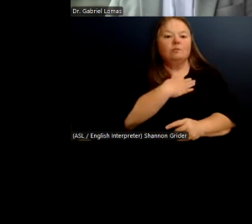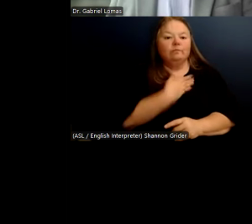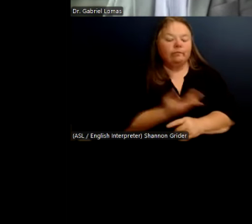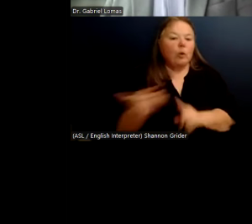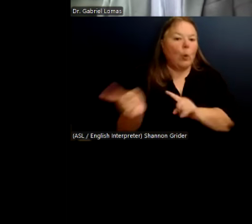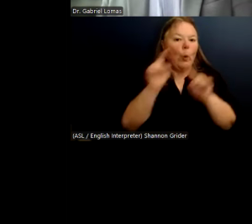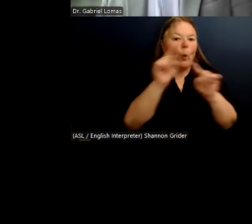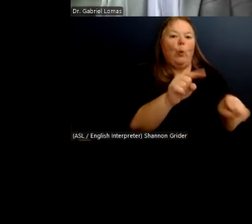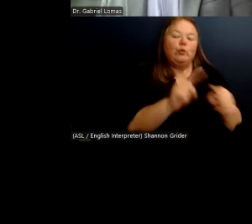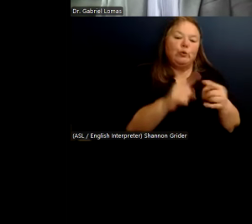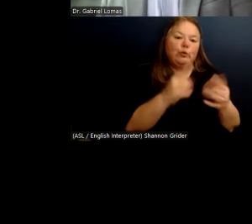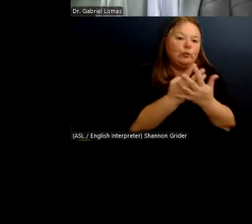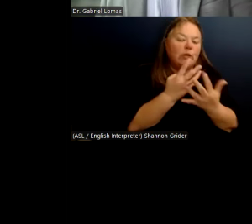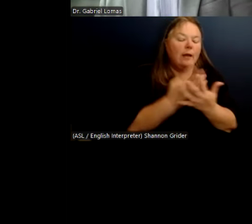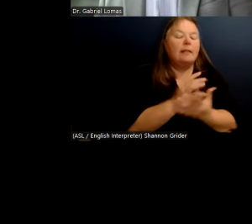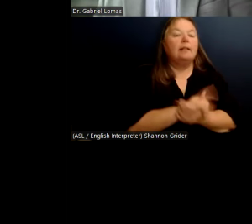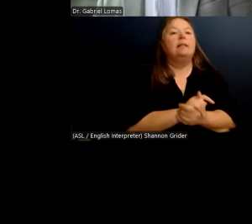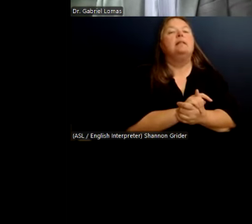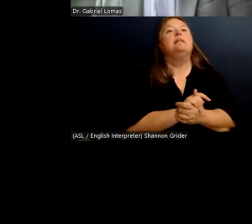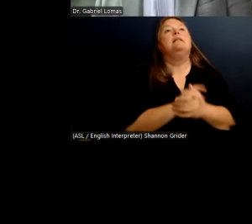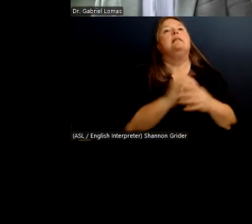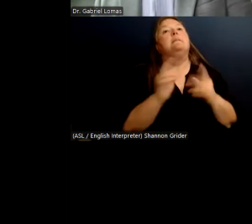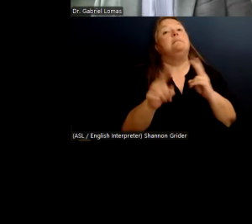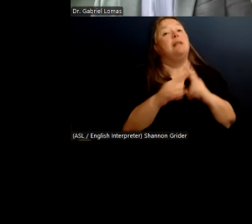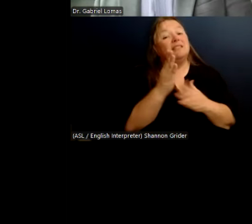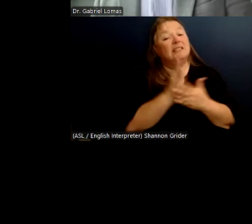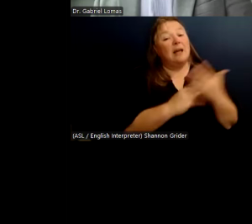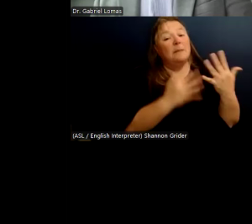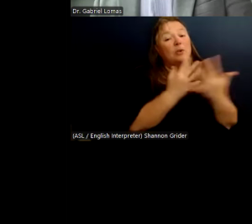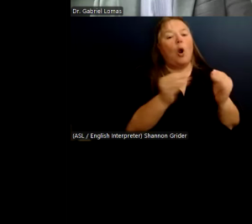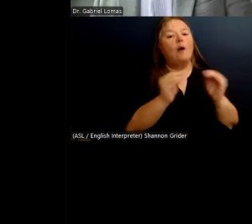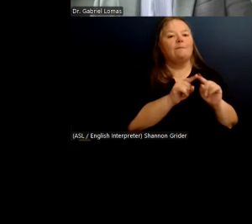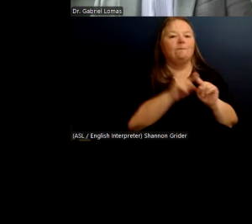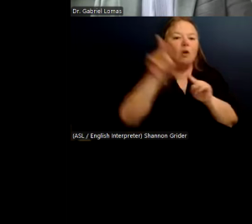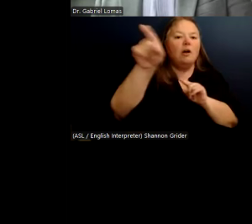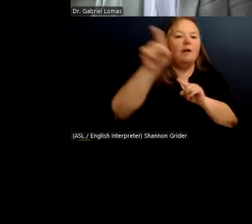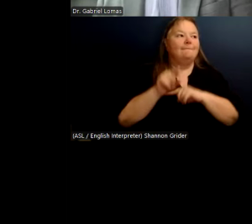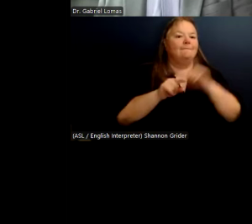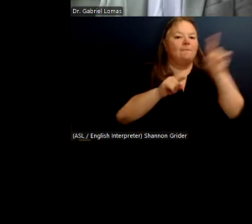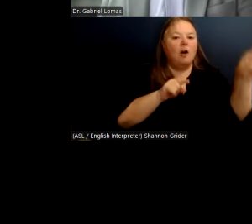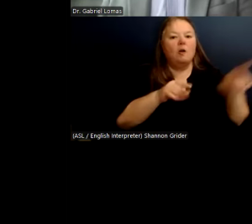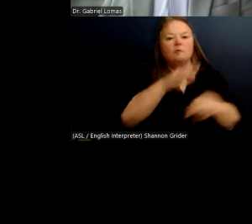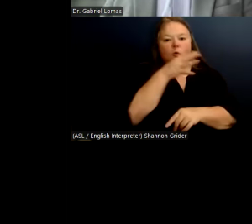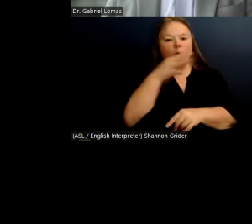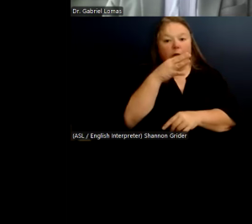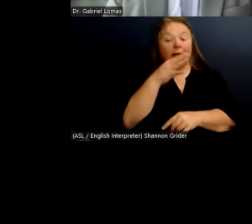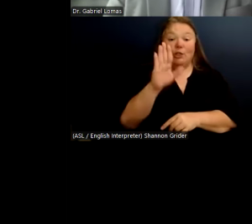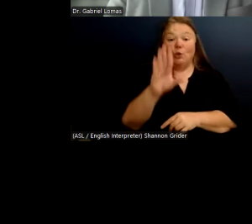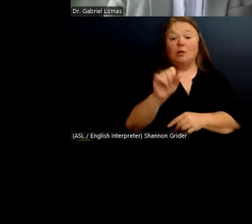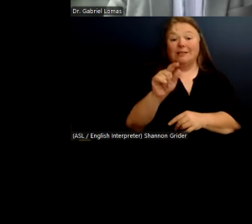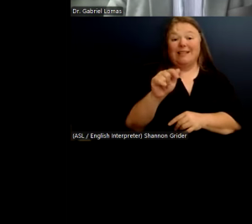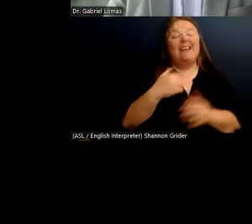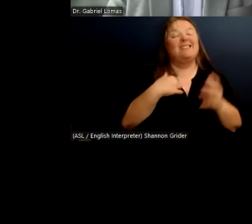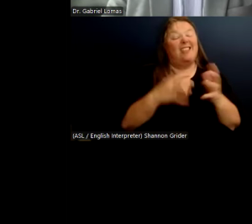that environment. And especially when some of the prisons are located in more rural areas. And your state has a lot of